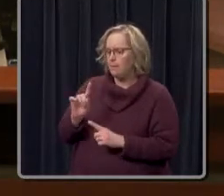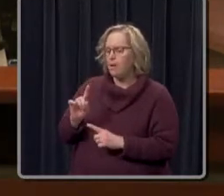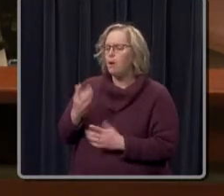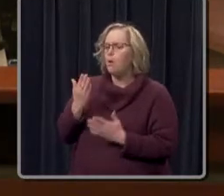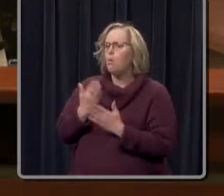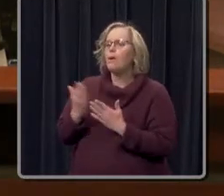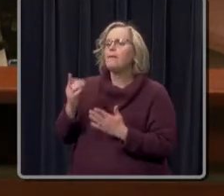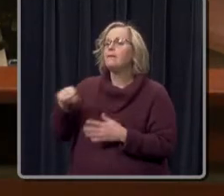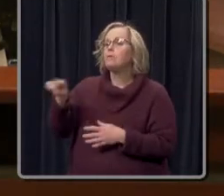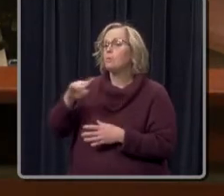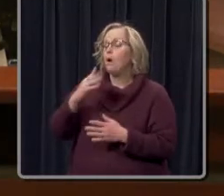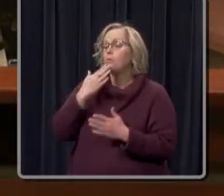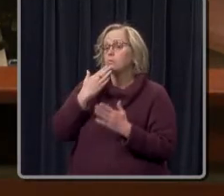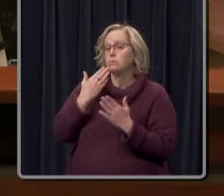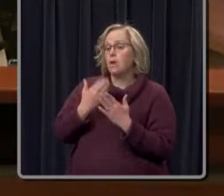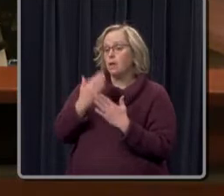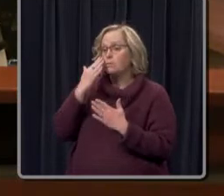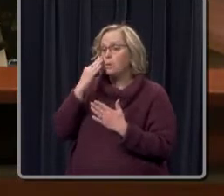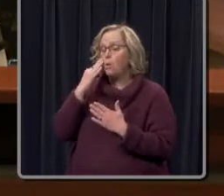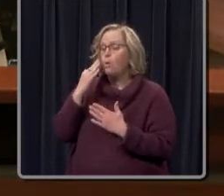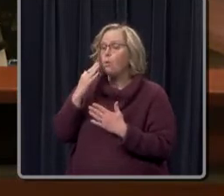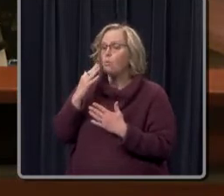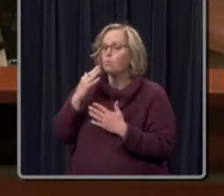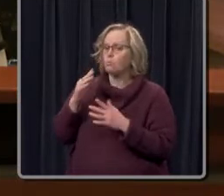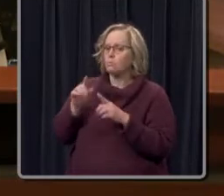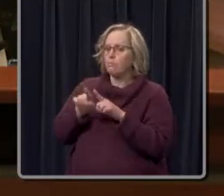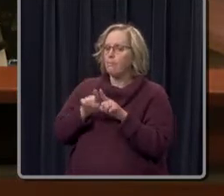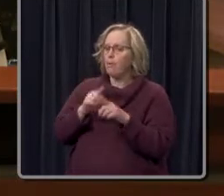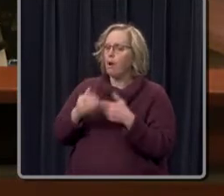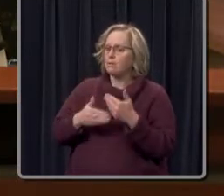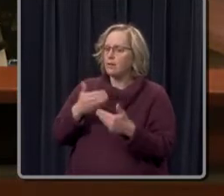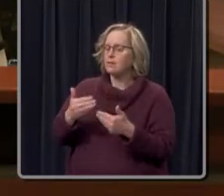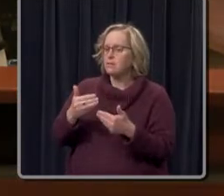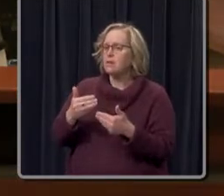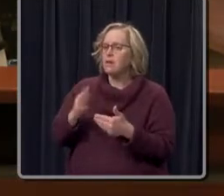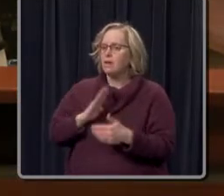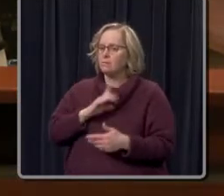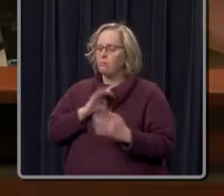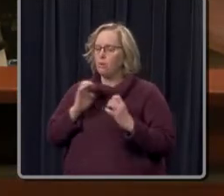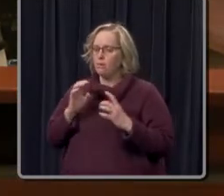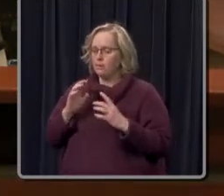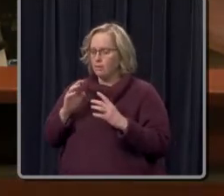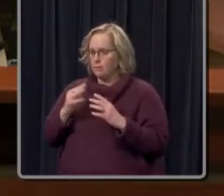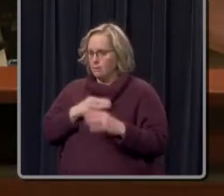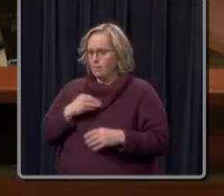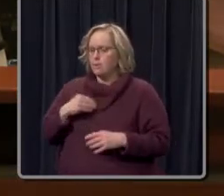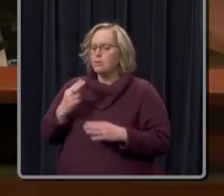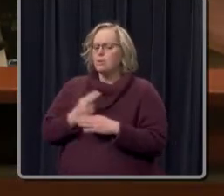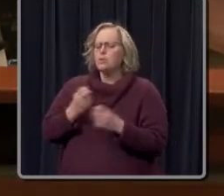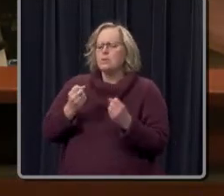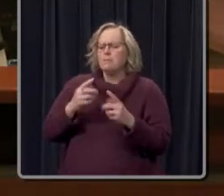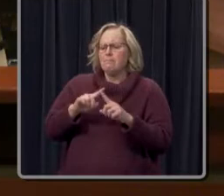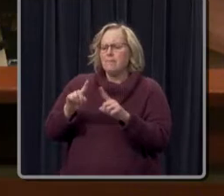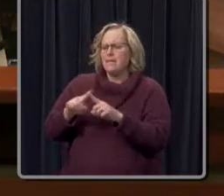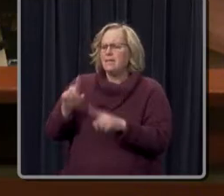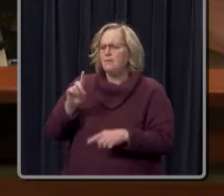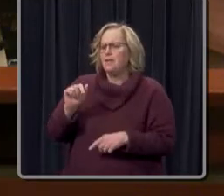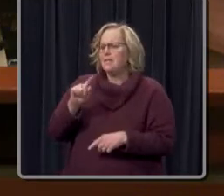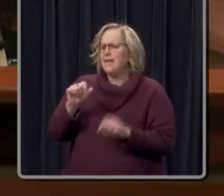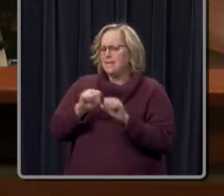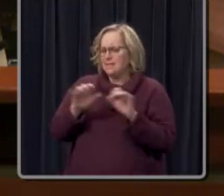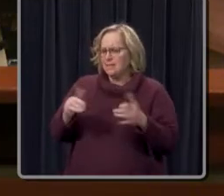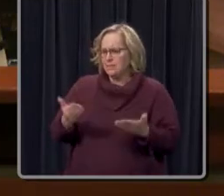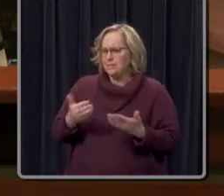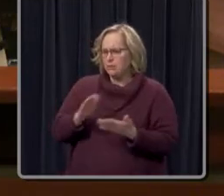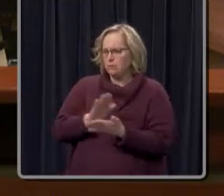on the process that you experience as board members is we use lots of different data systems as a school system. That's not unique to us, but